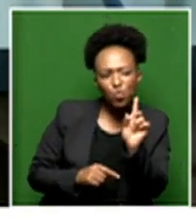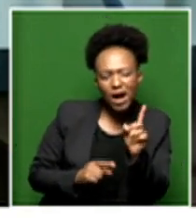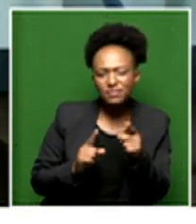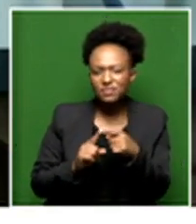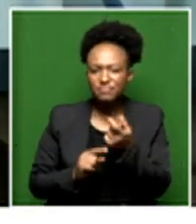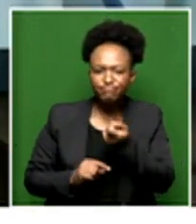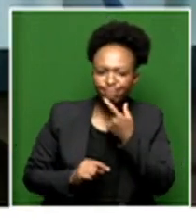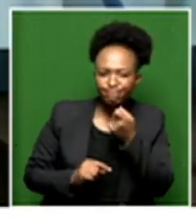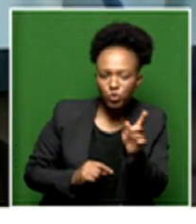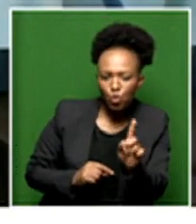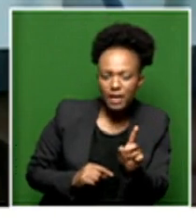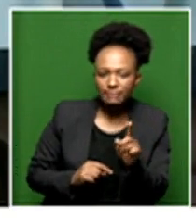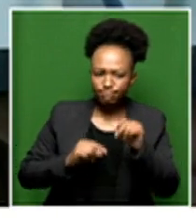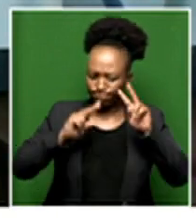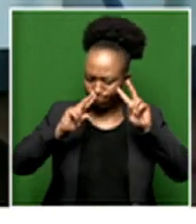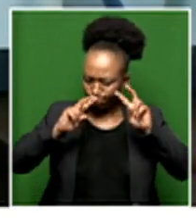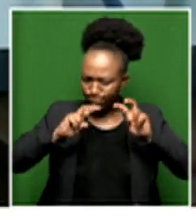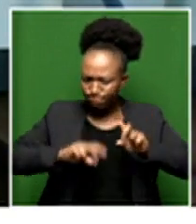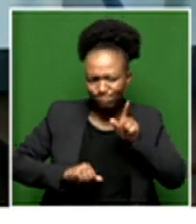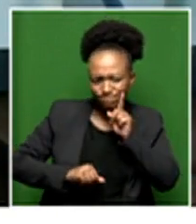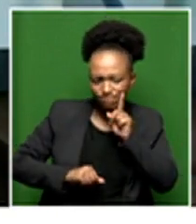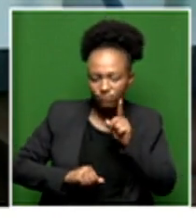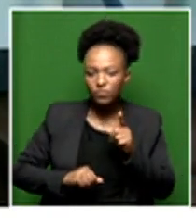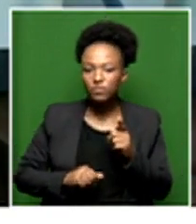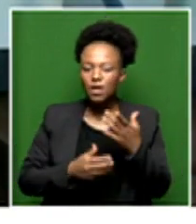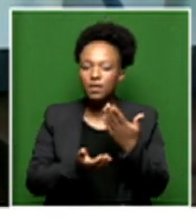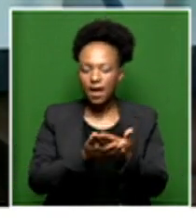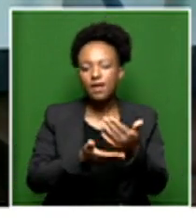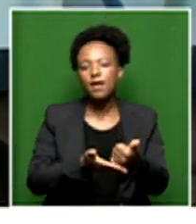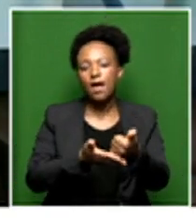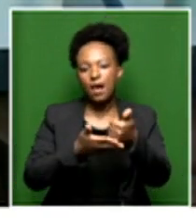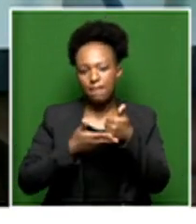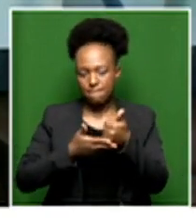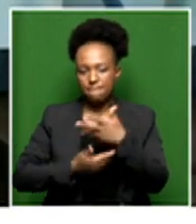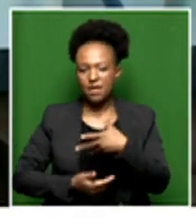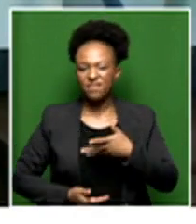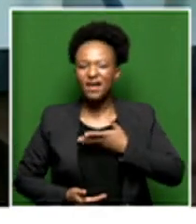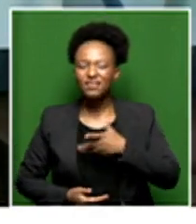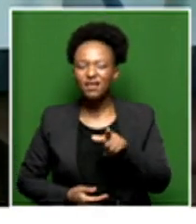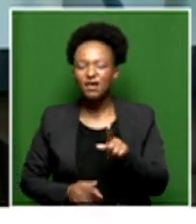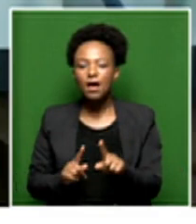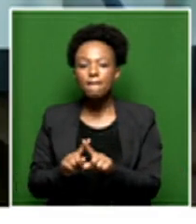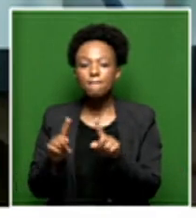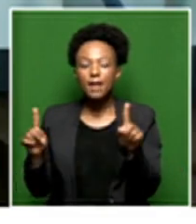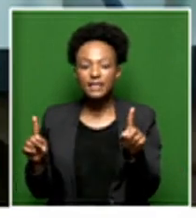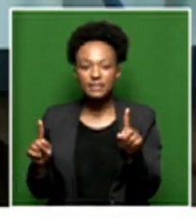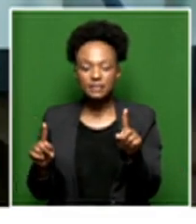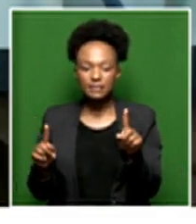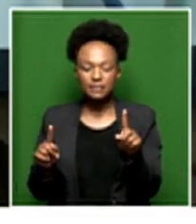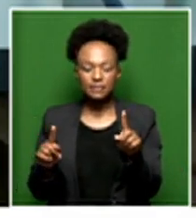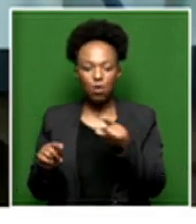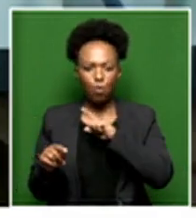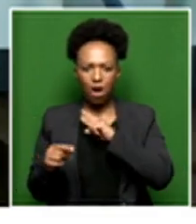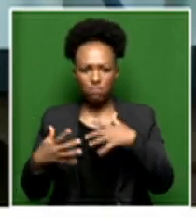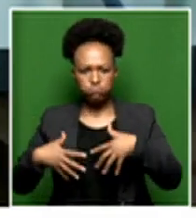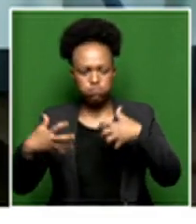medication, different research. And this can be very helpful, but one has to do it in a tempered way, because often there